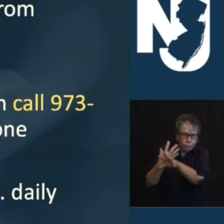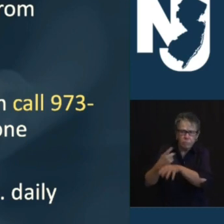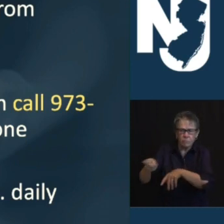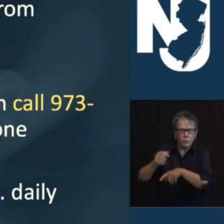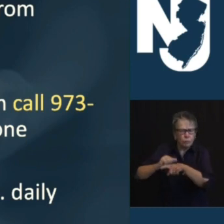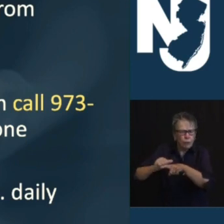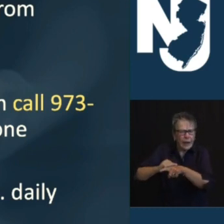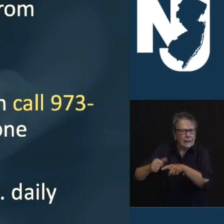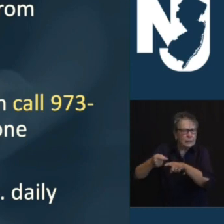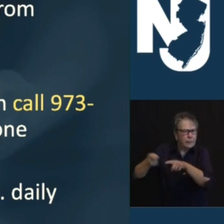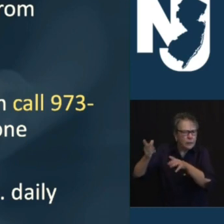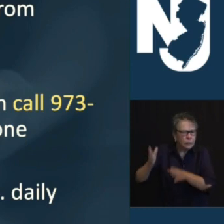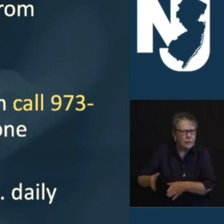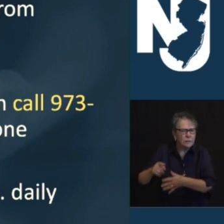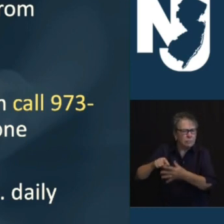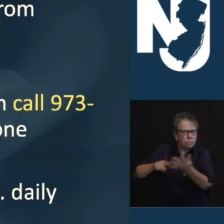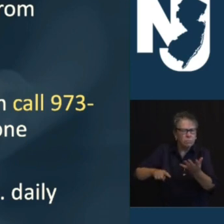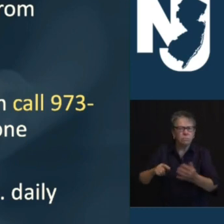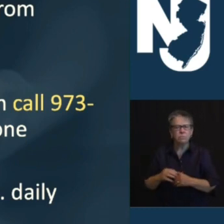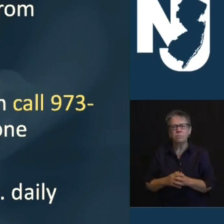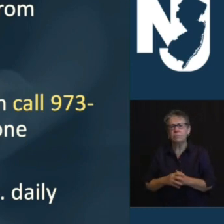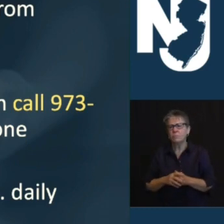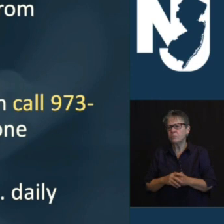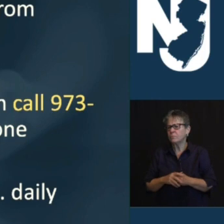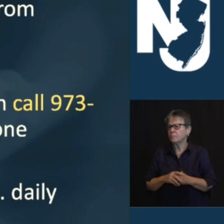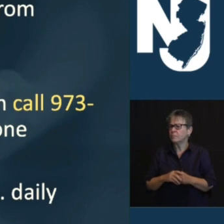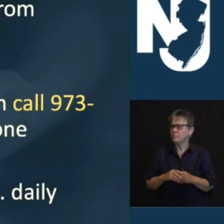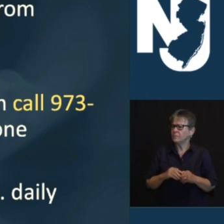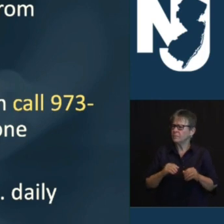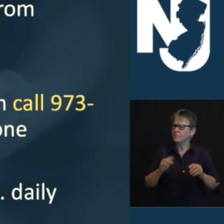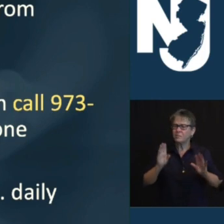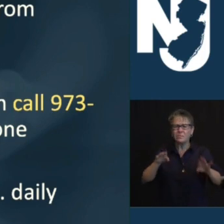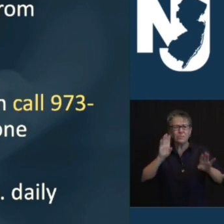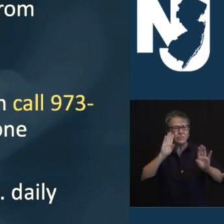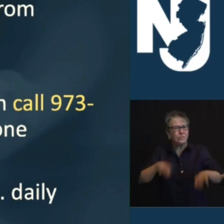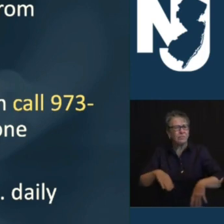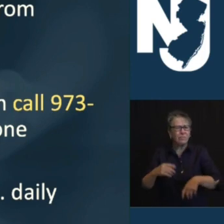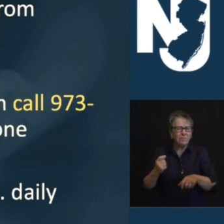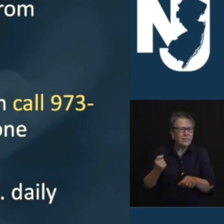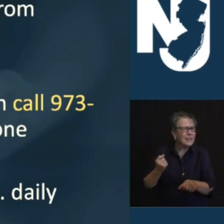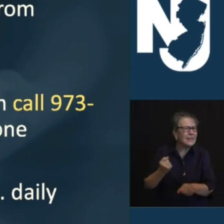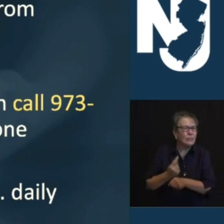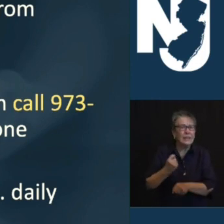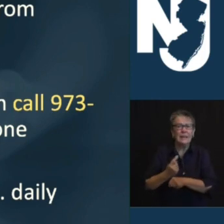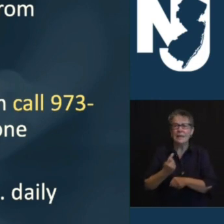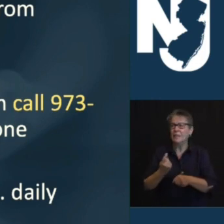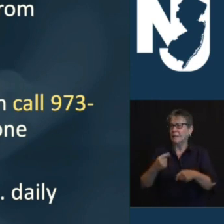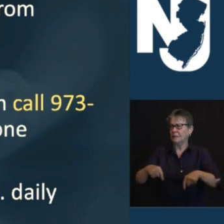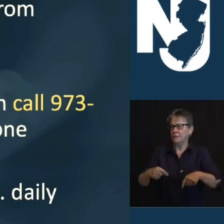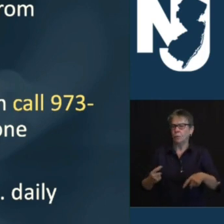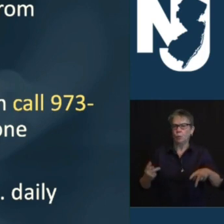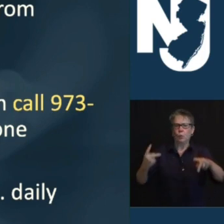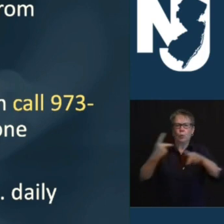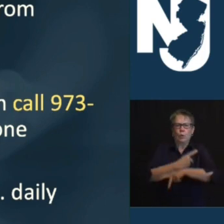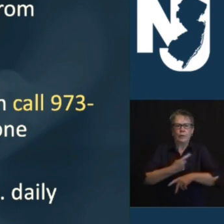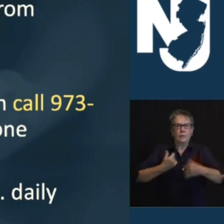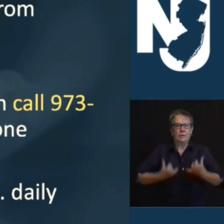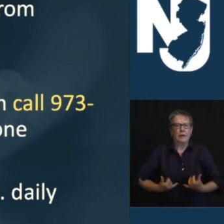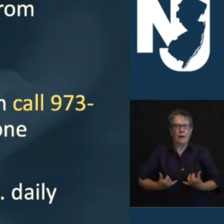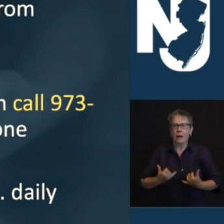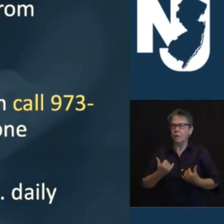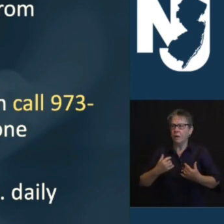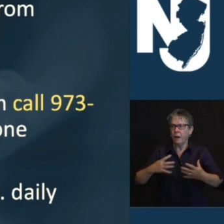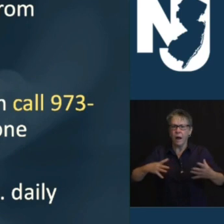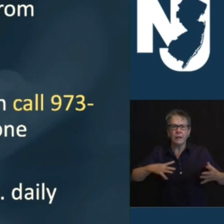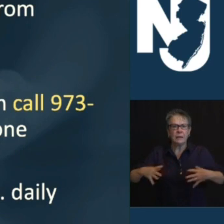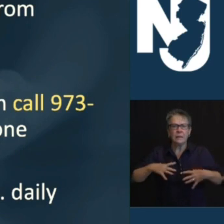more so, as so many of you are making arrangements that don't include family and friends who you yearn to see. If you need a break